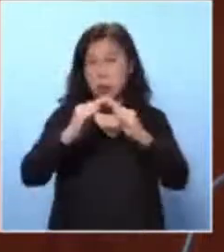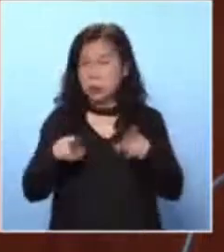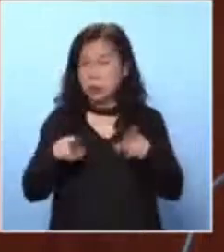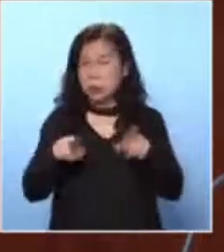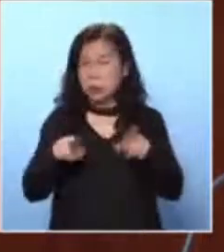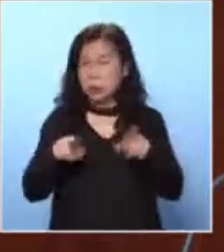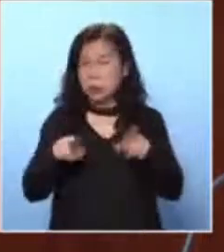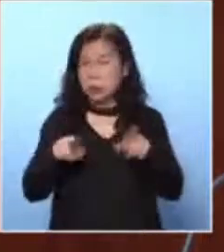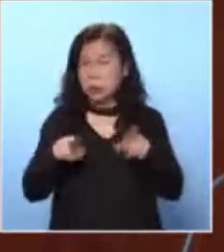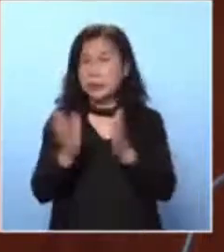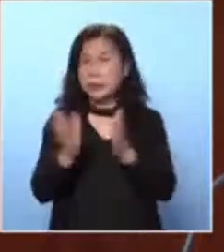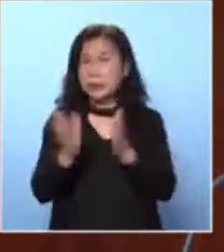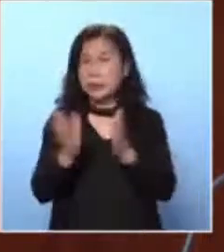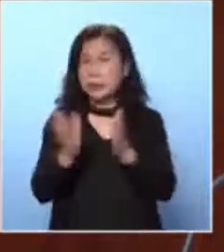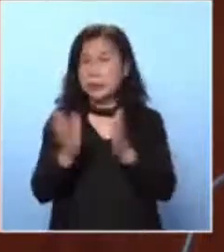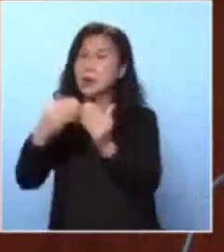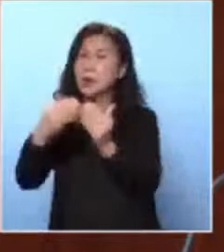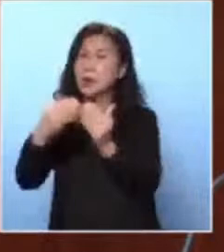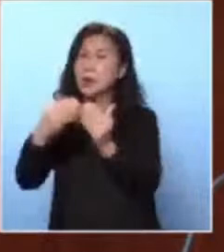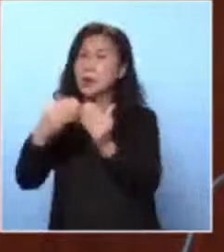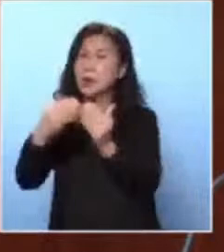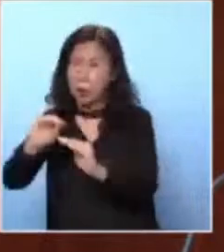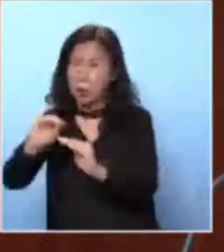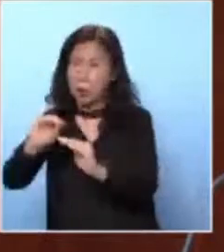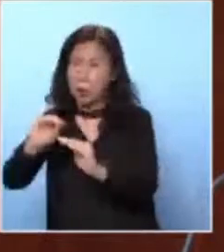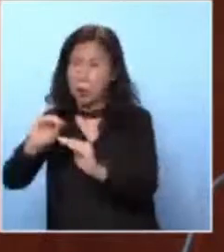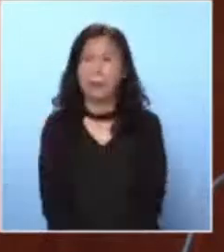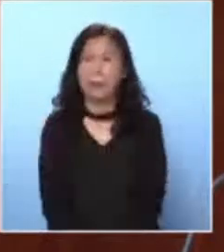the public housing and private housing markets.